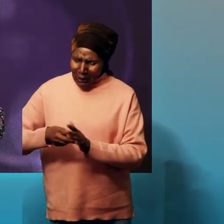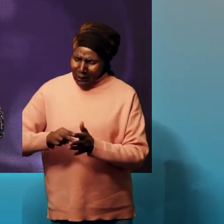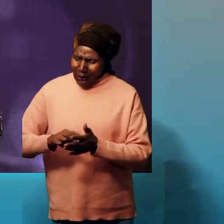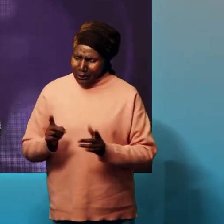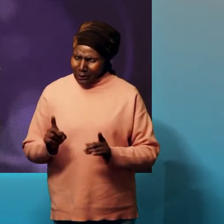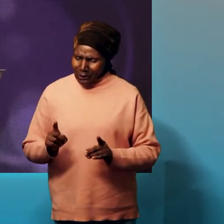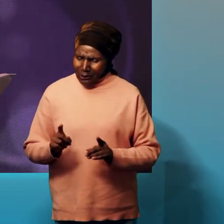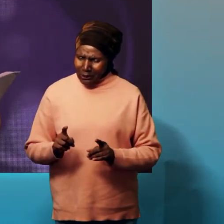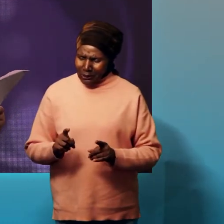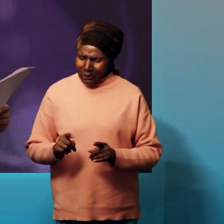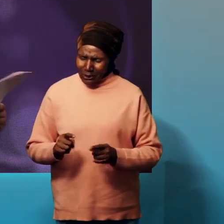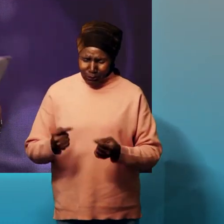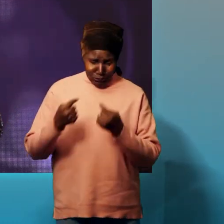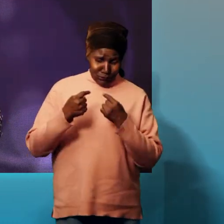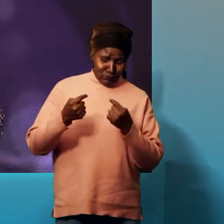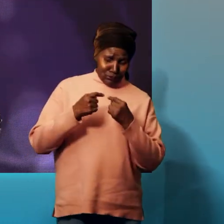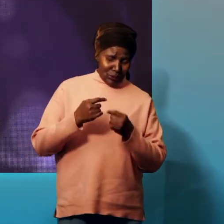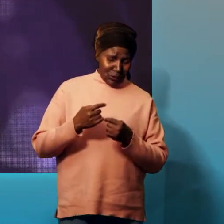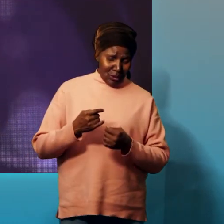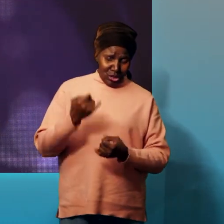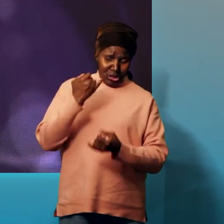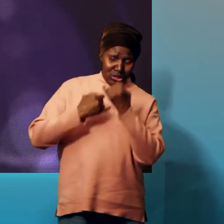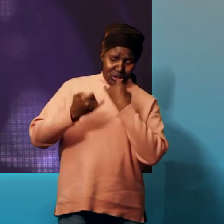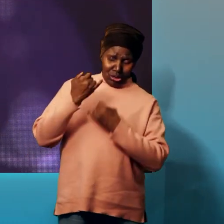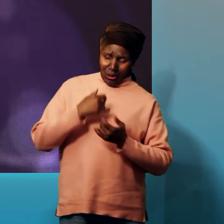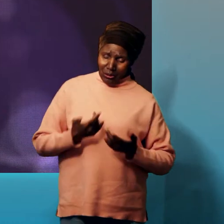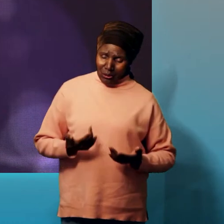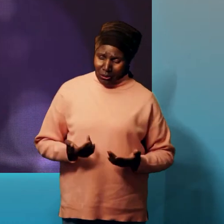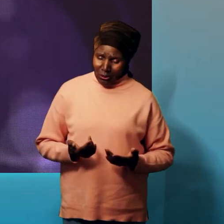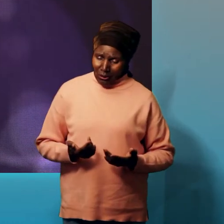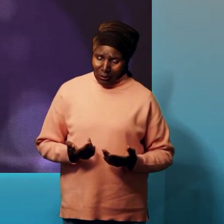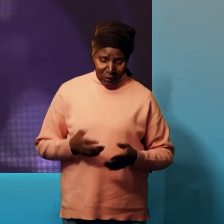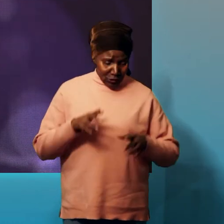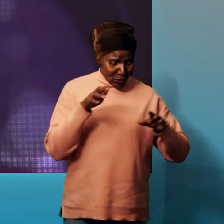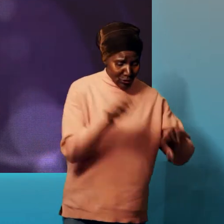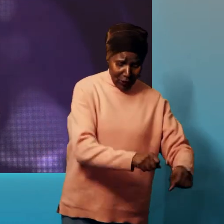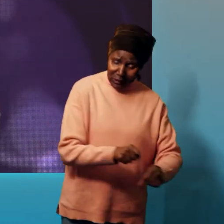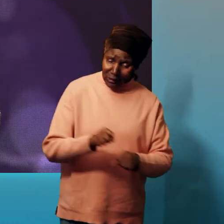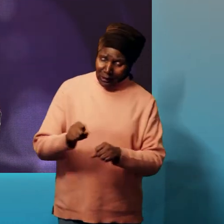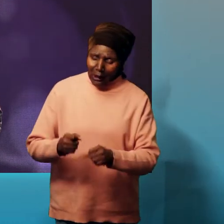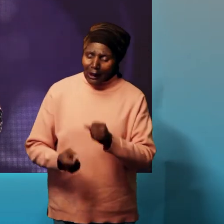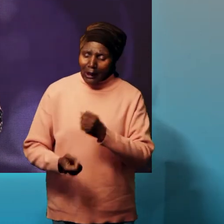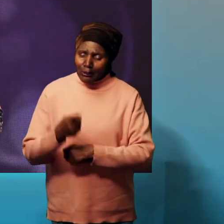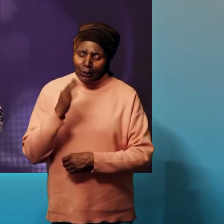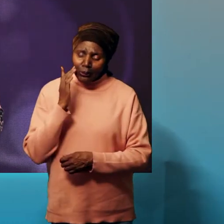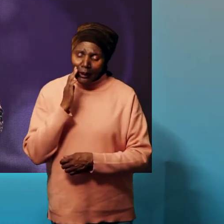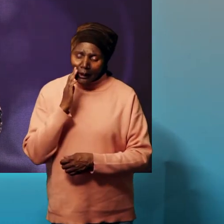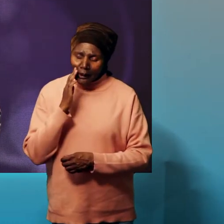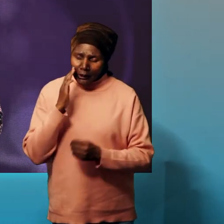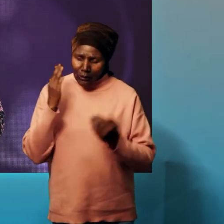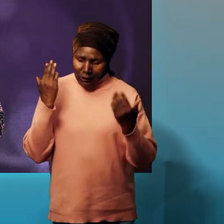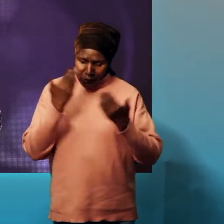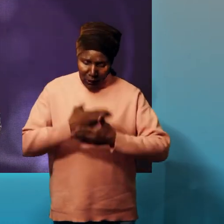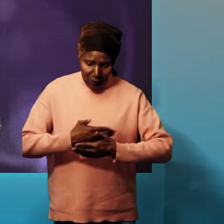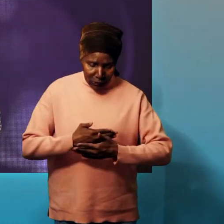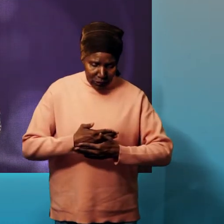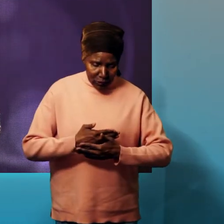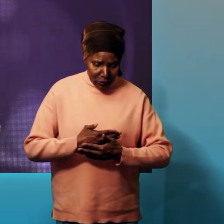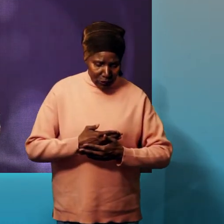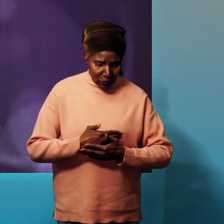his ridicule. And remember, this arrest came in the night. The Jewish day starts at 6